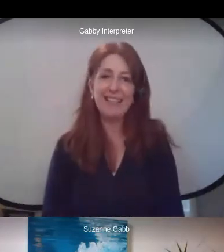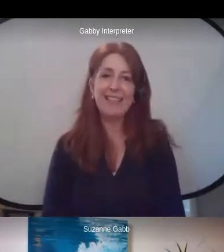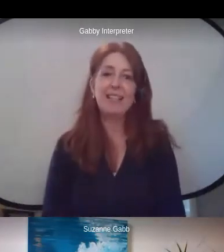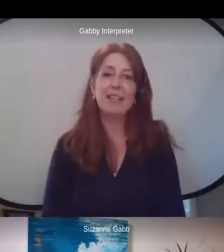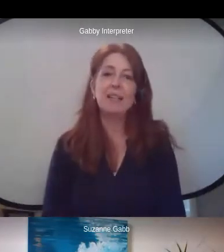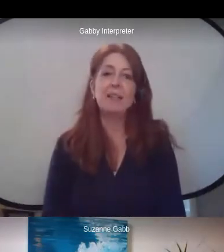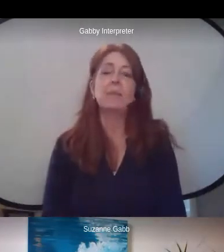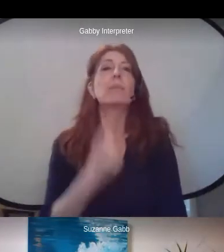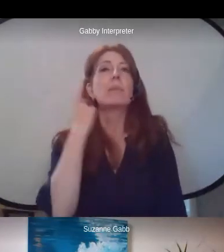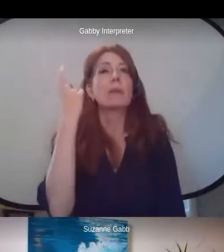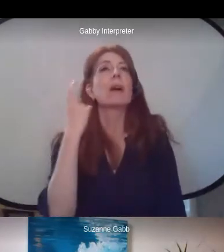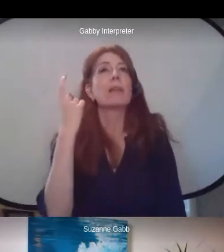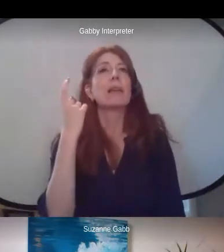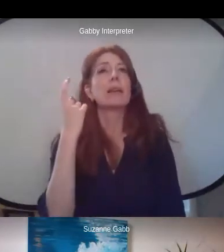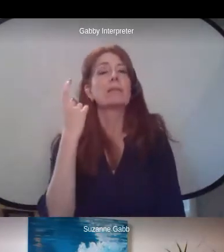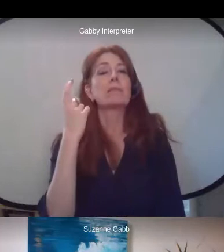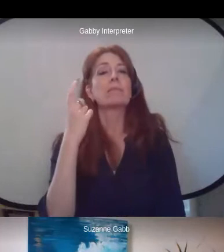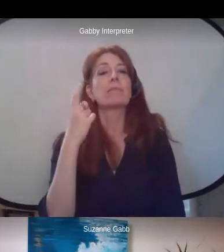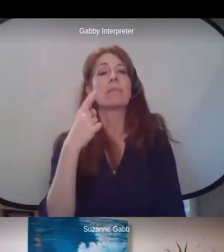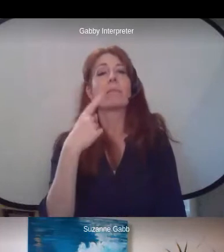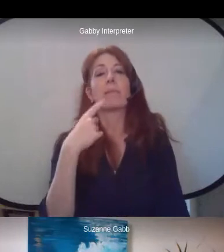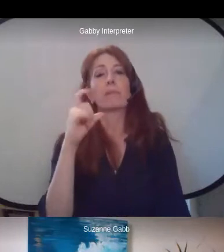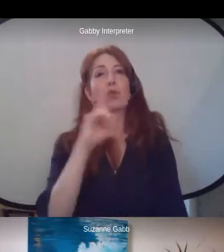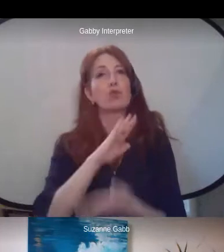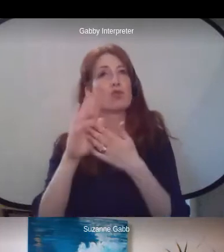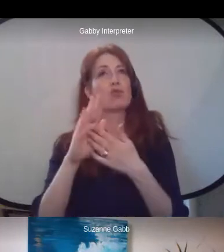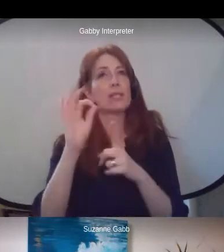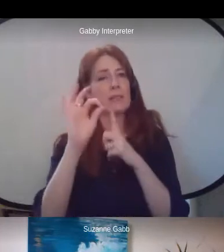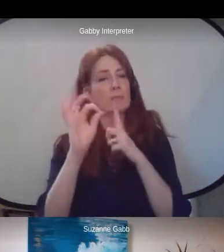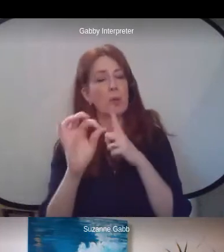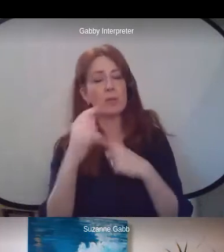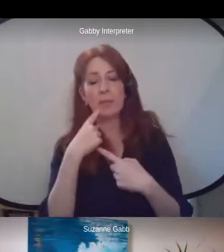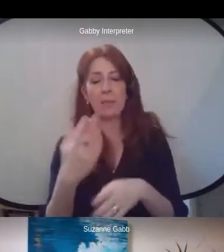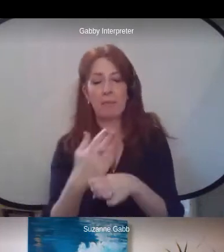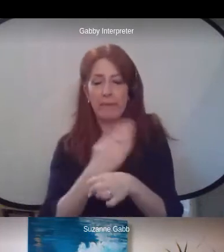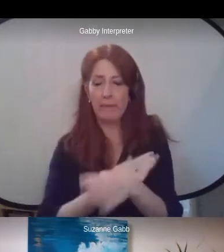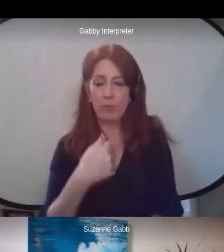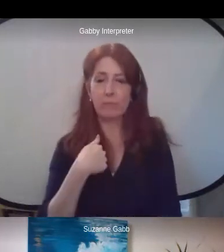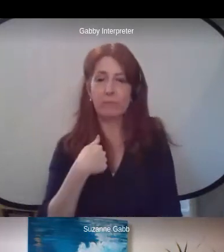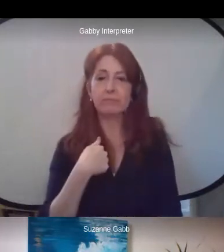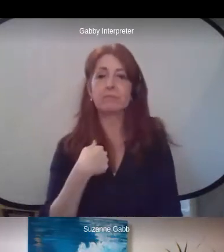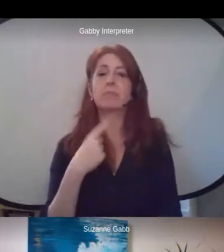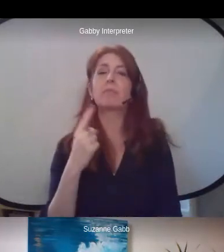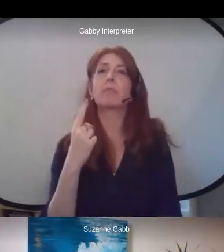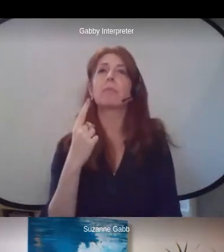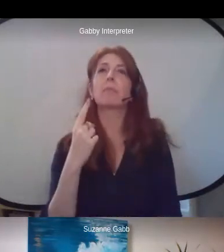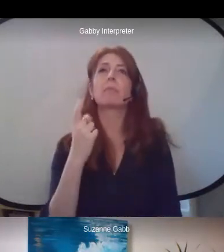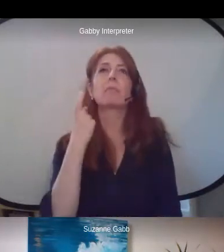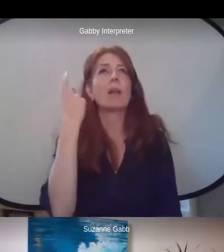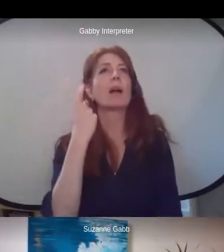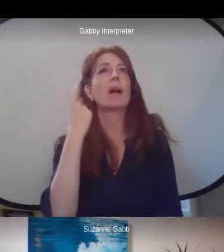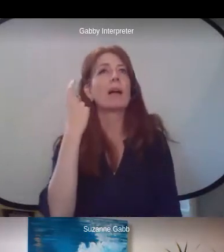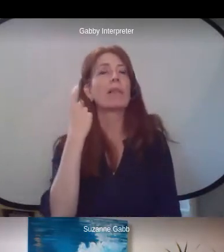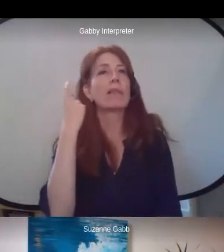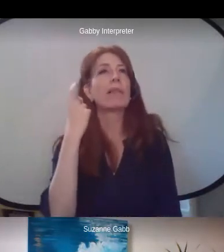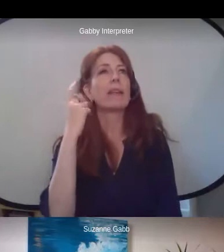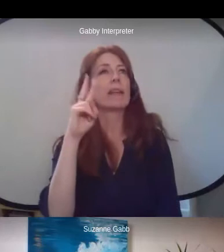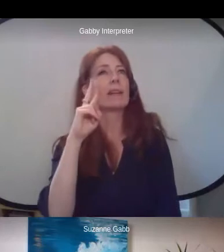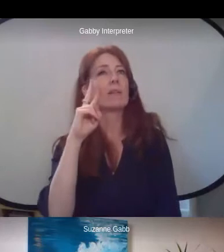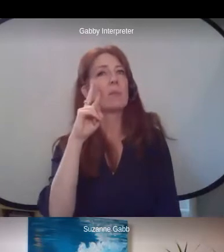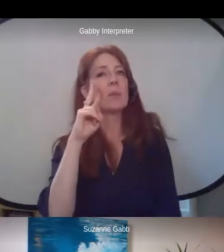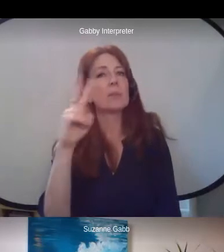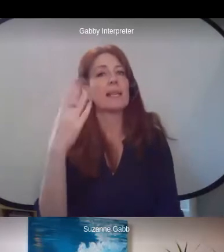on Christina's point, back to what I was saying, I mean, one of the things that we need to, I think we've been seeing during the kind of pandemic